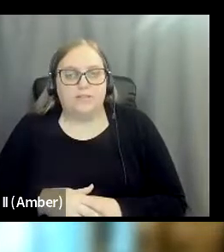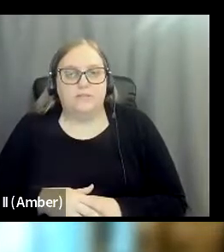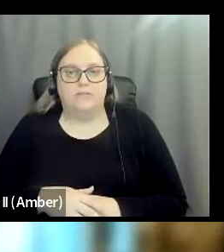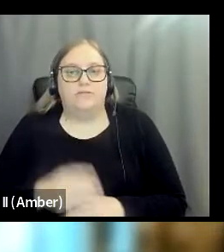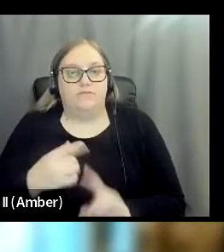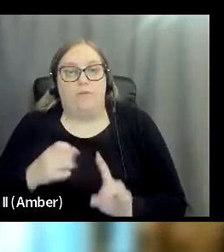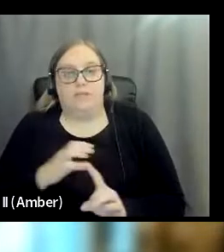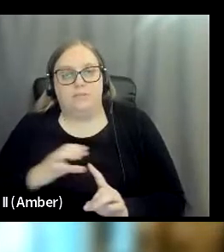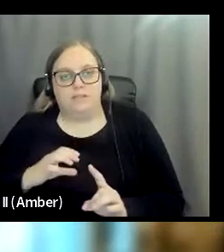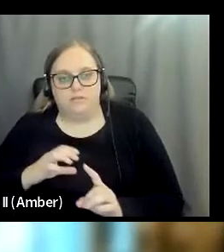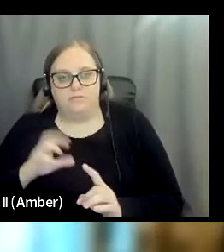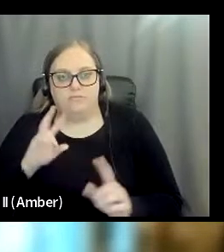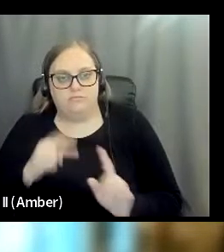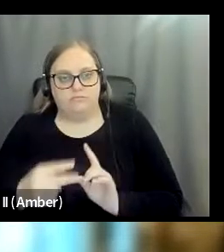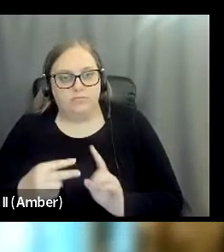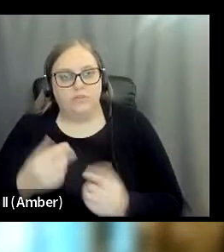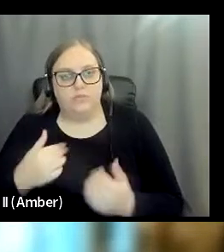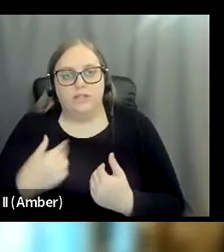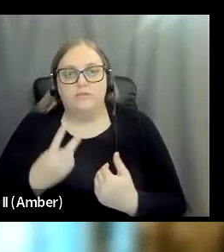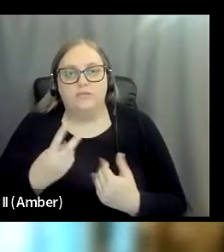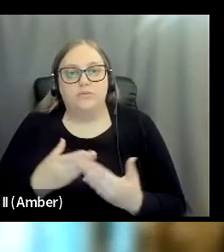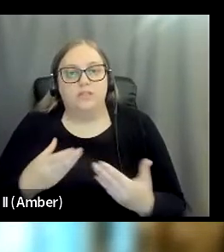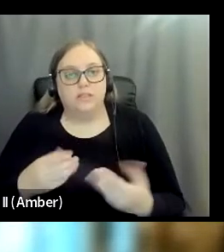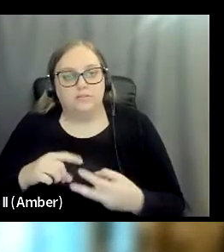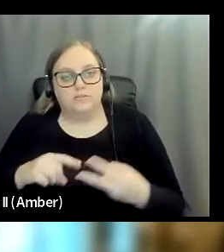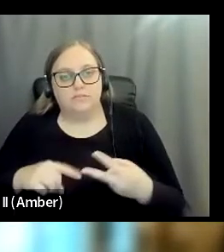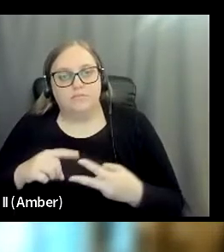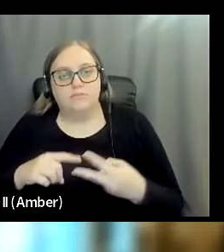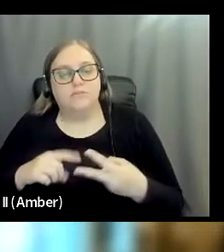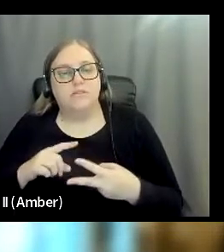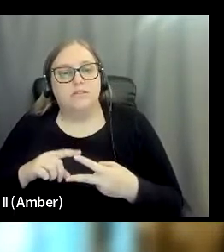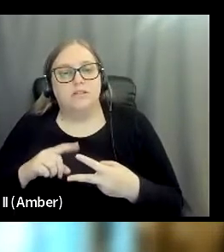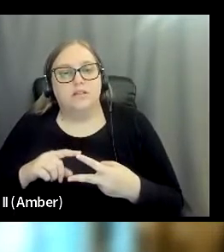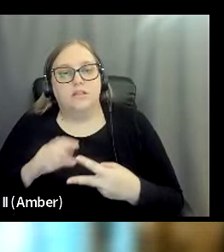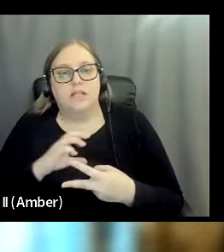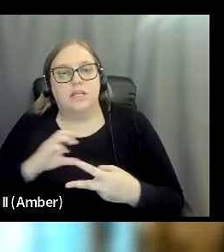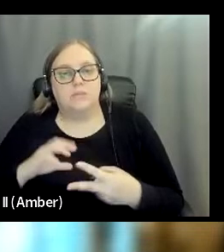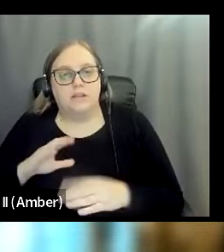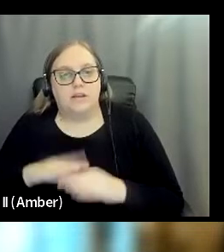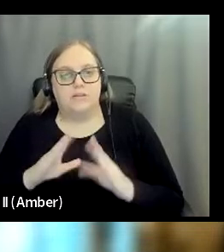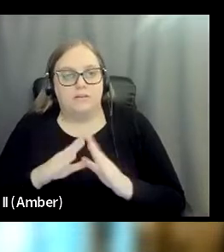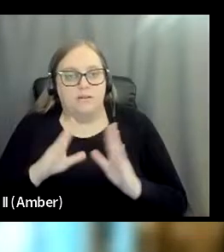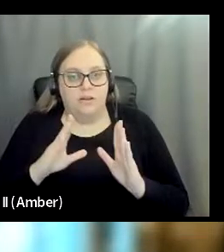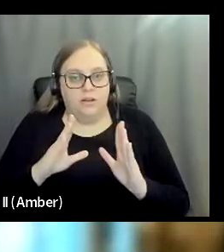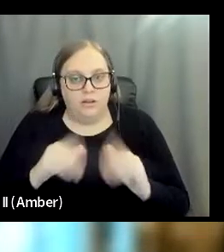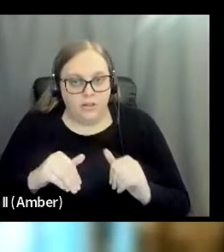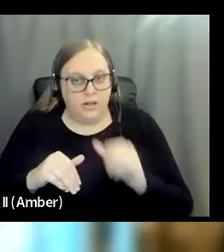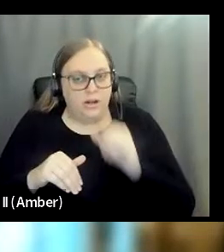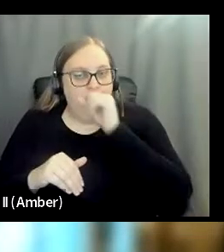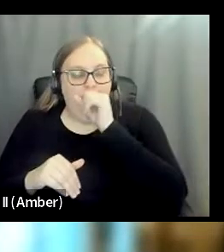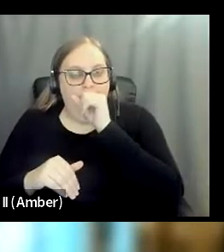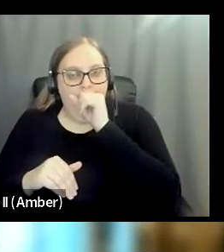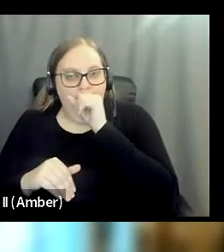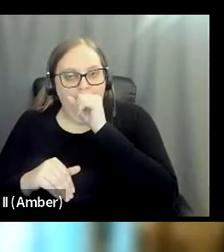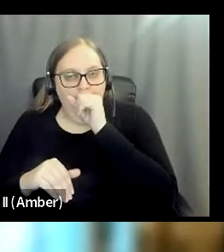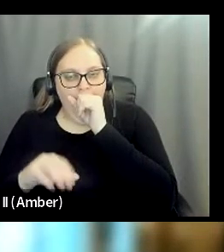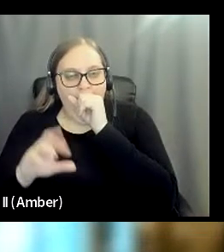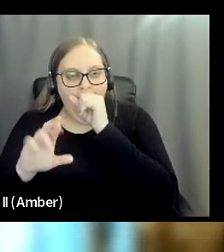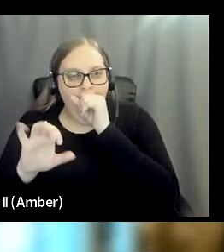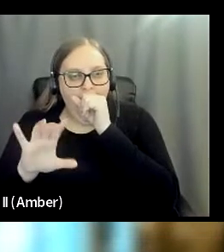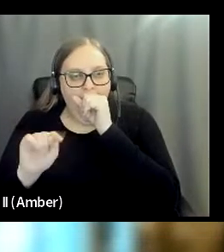committee. We have two measures from the Committee on Housing chaired by Councilmember Robert